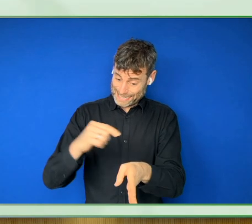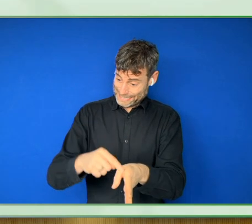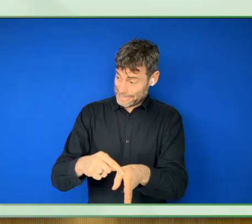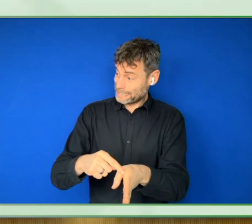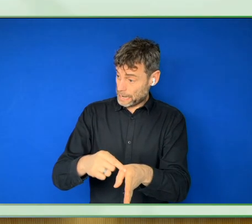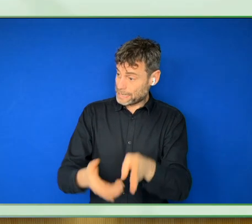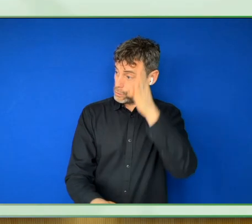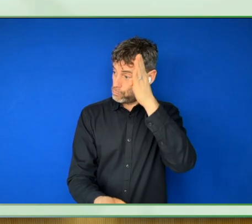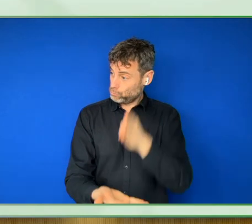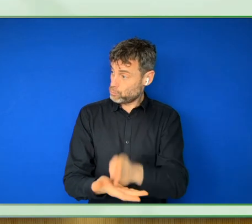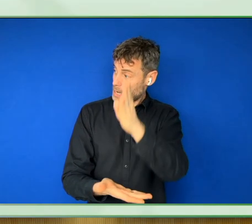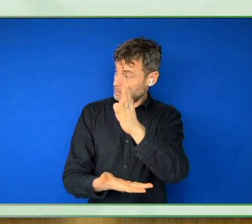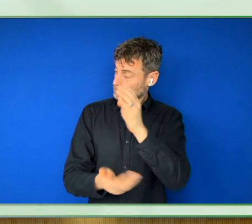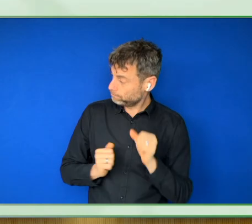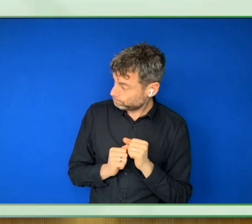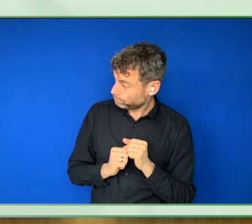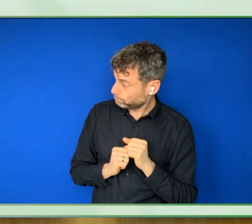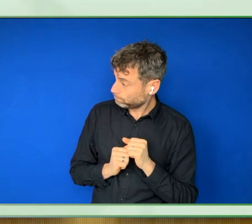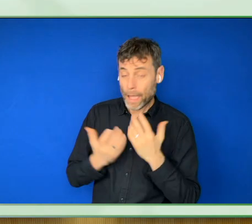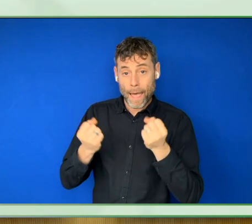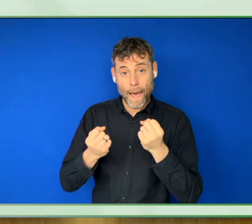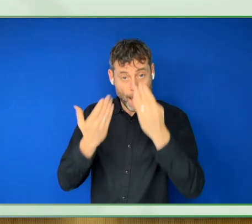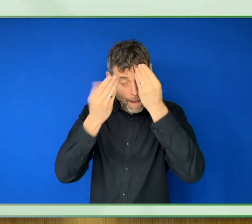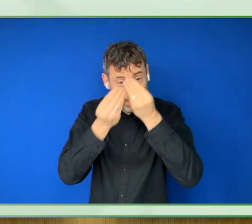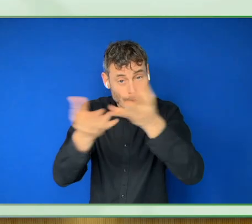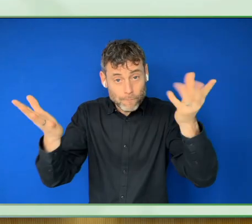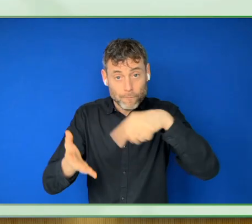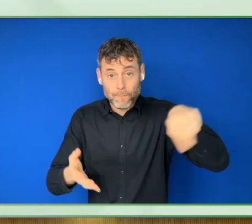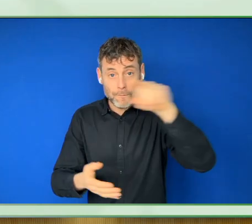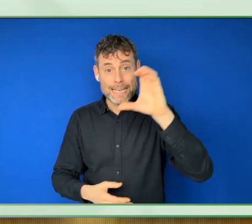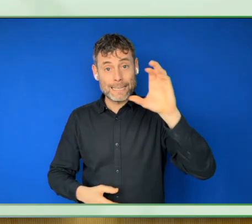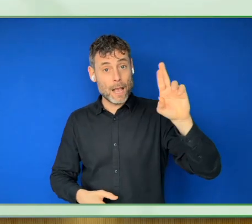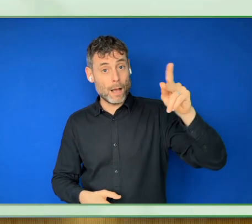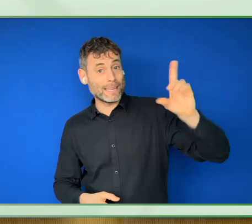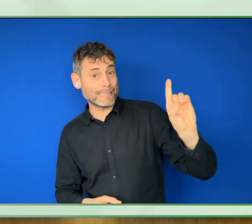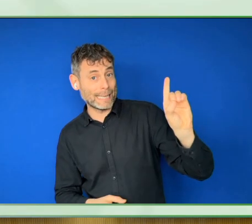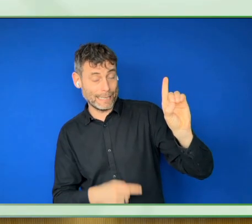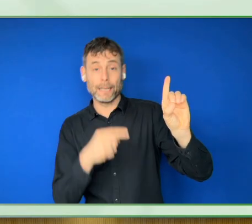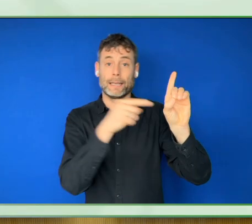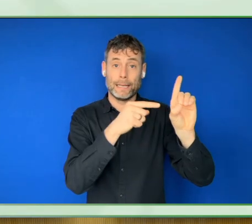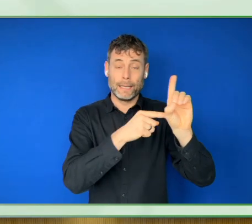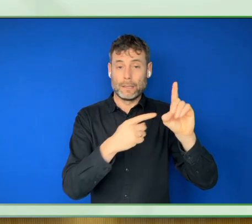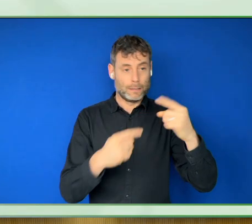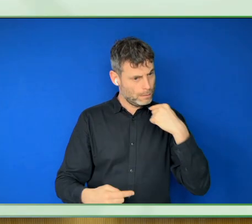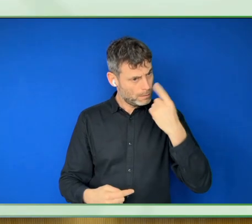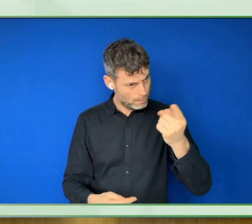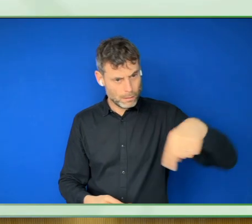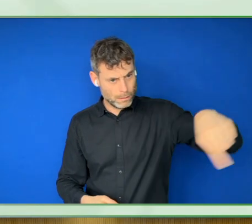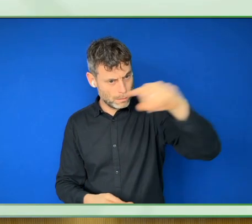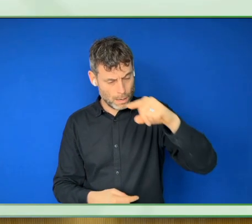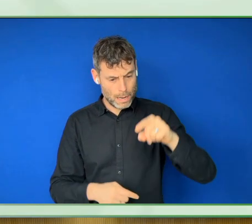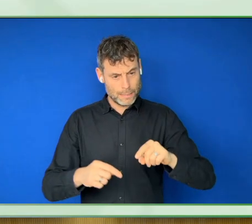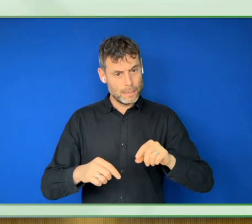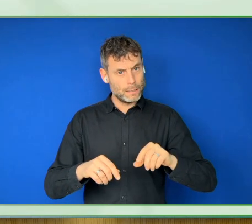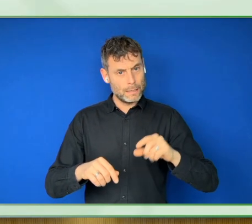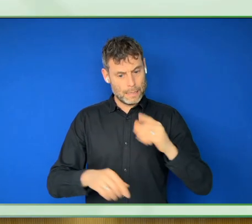I mean, because of course the CRPD does require governments to enable digital access to rights, right? It's right there. How do you think